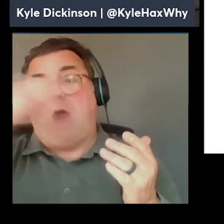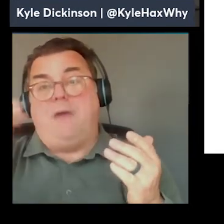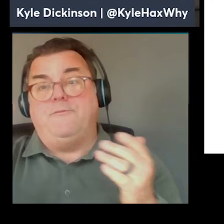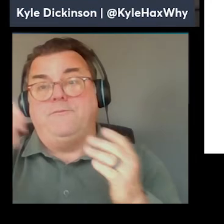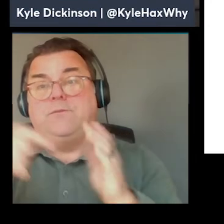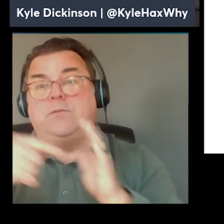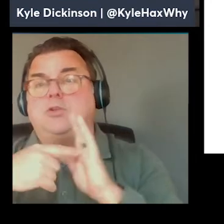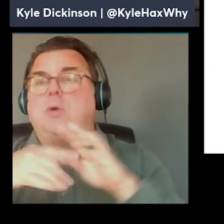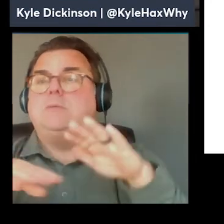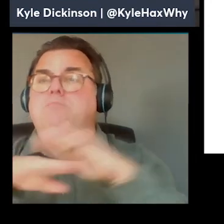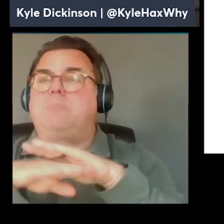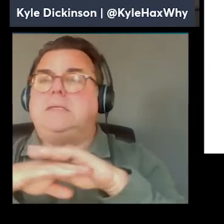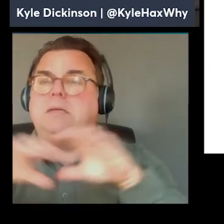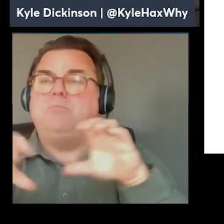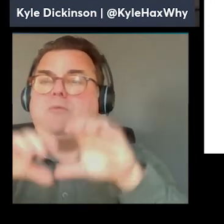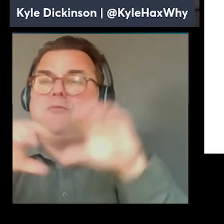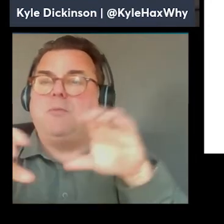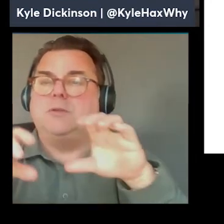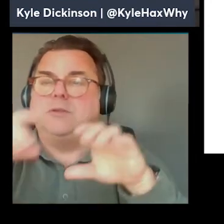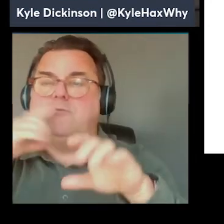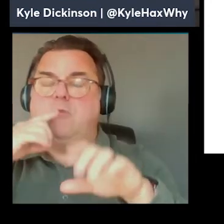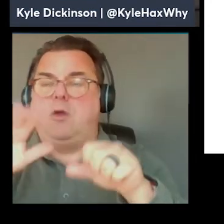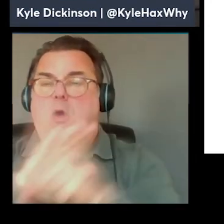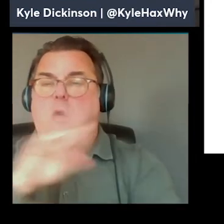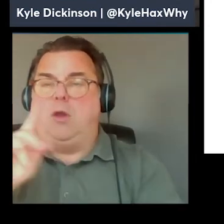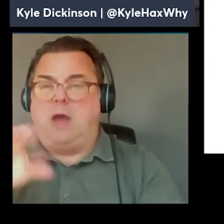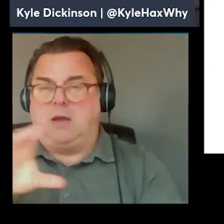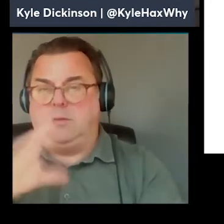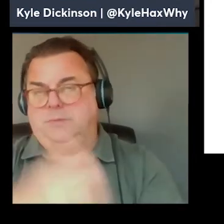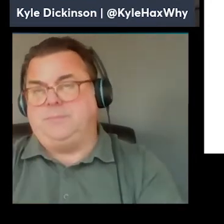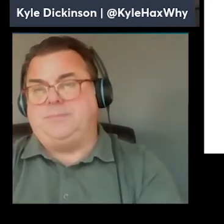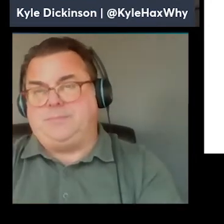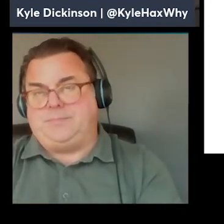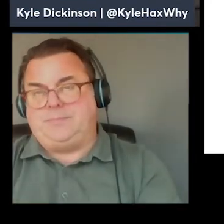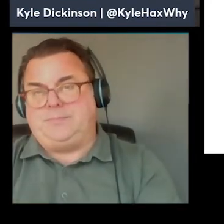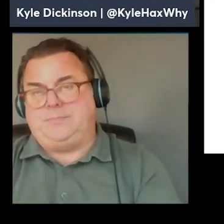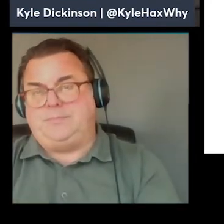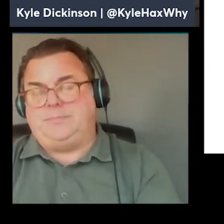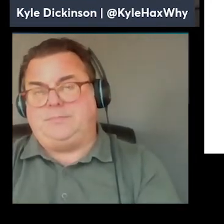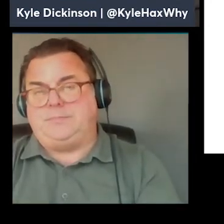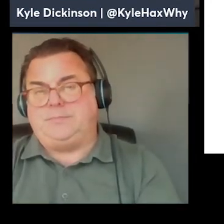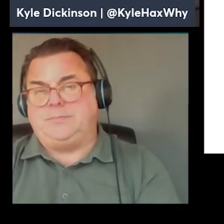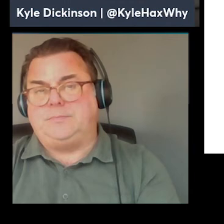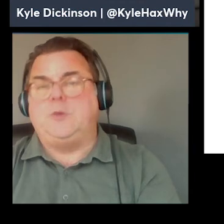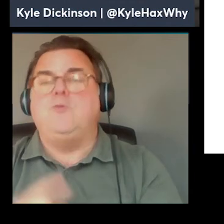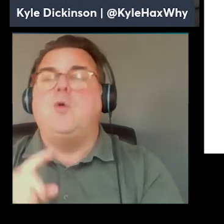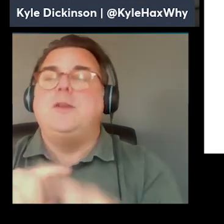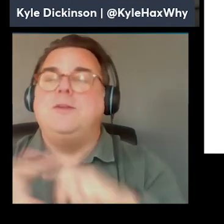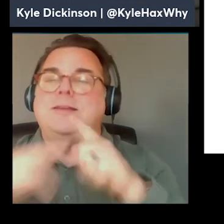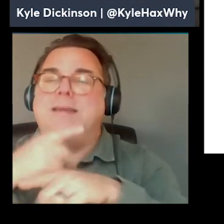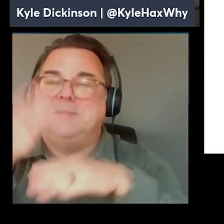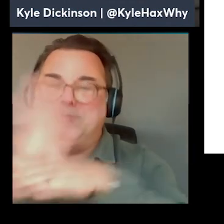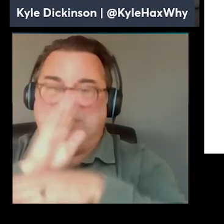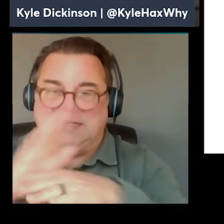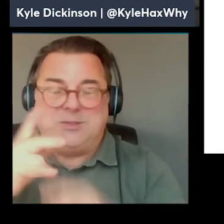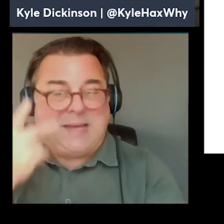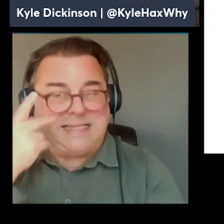performance for an entire JSON document get, right, for different instance types. As you can see,